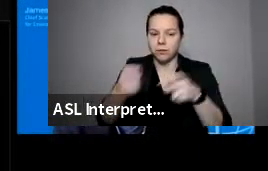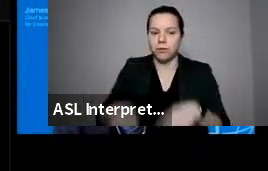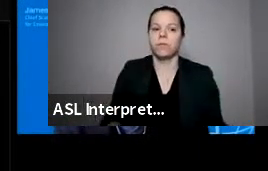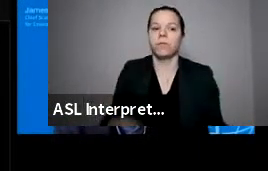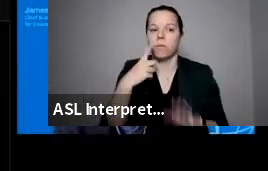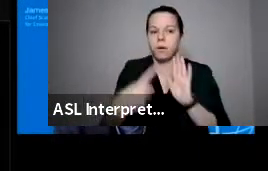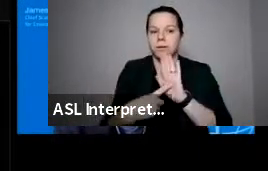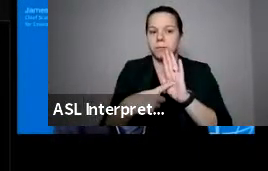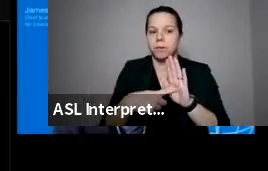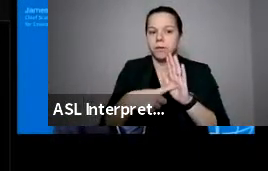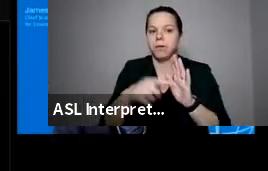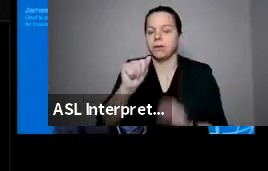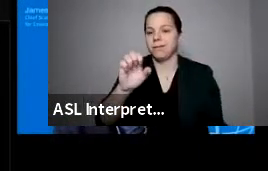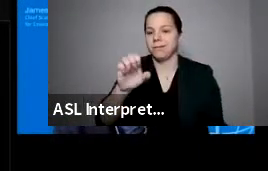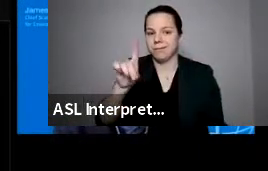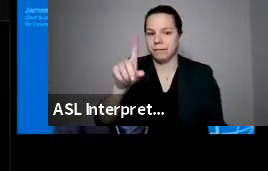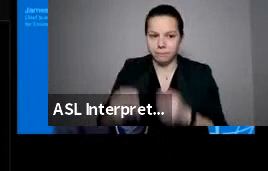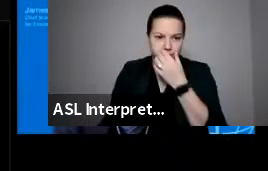Policy Act.